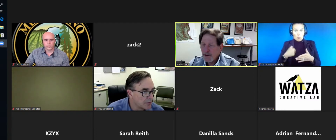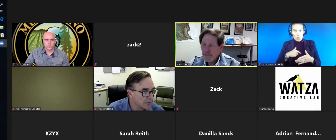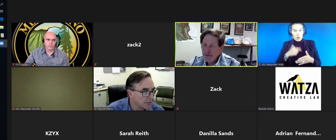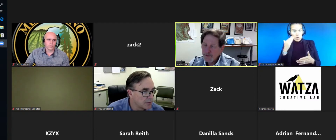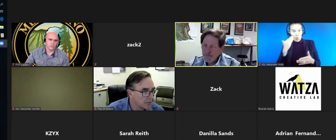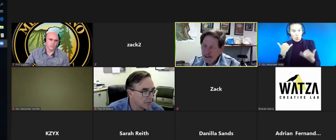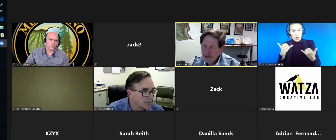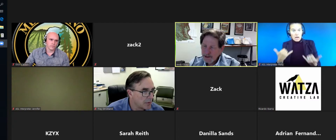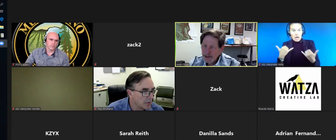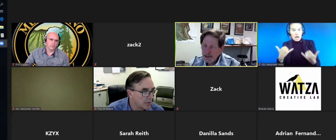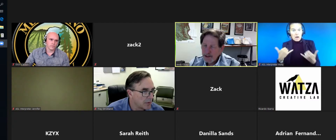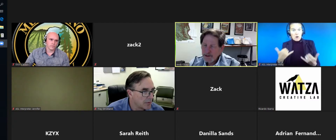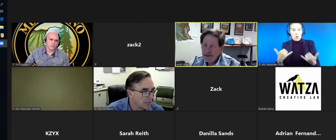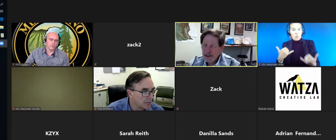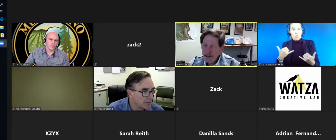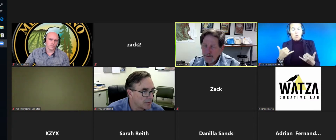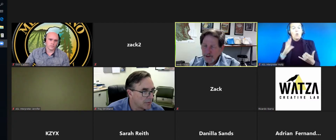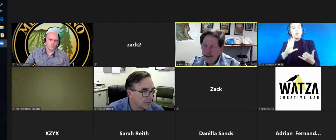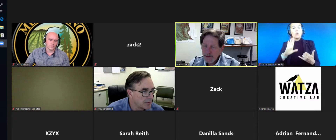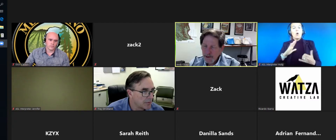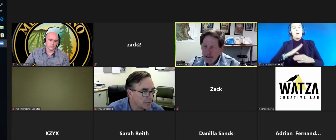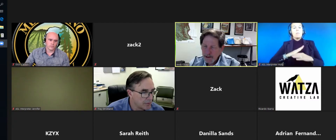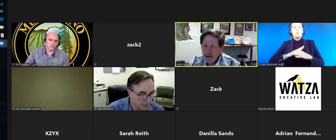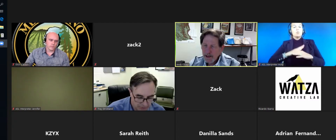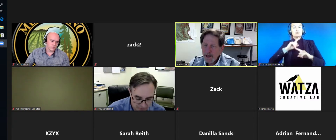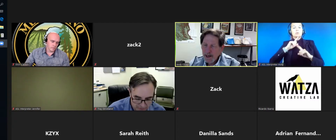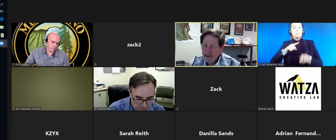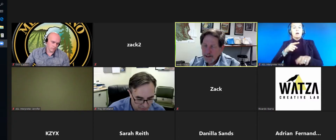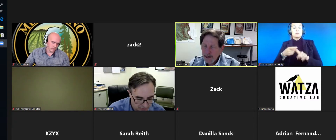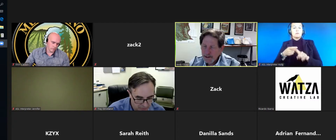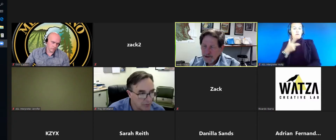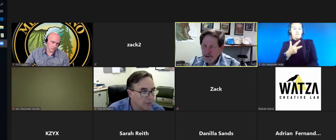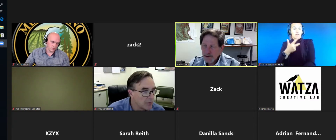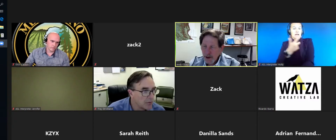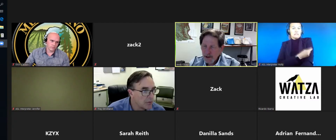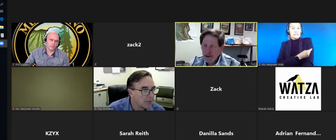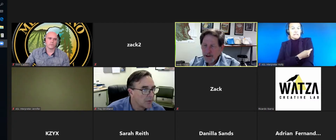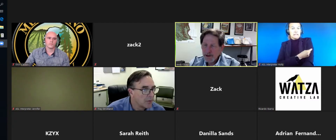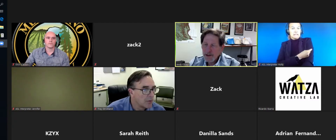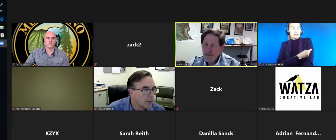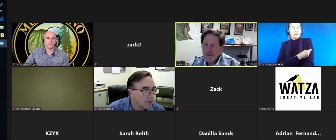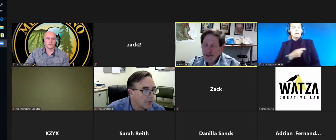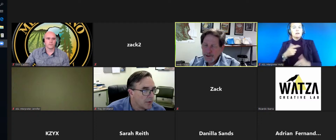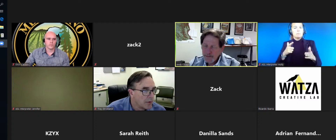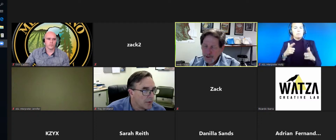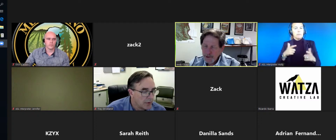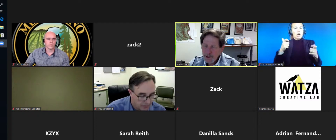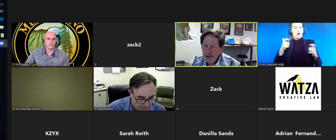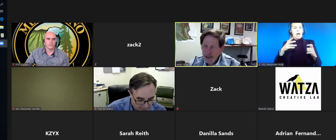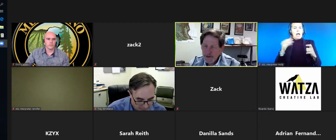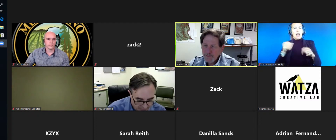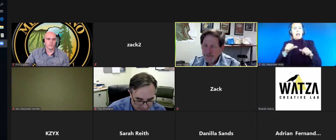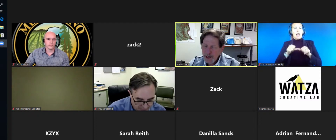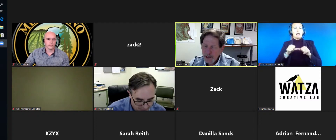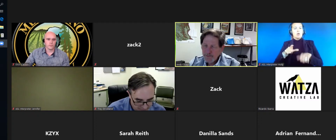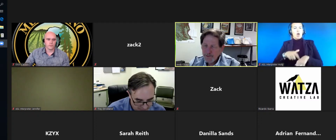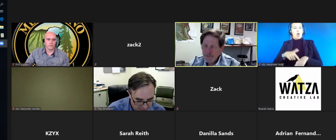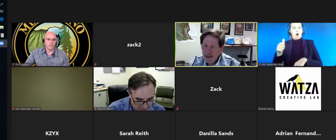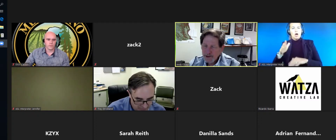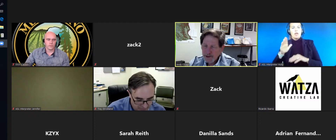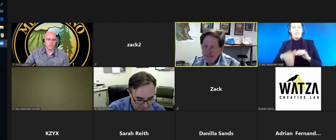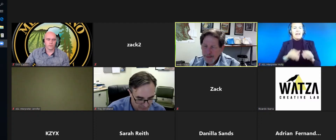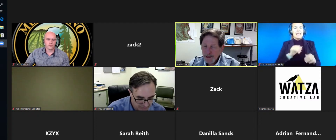response from the vaccine is significantly greater and lasts longer than the immunity you get from the